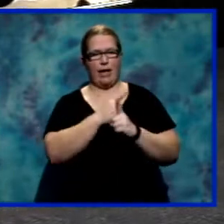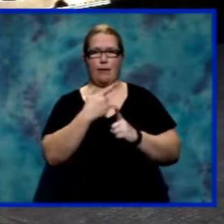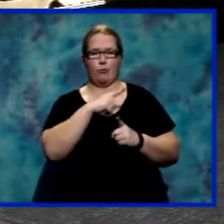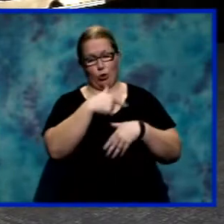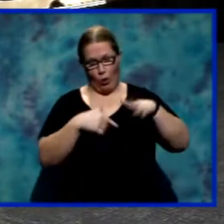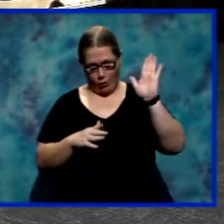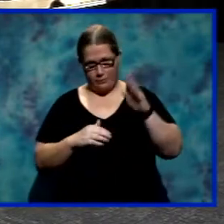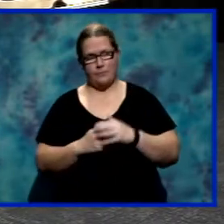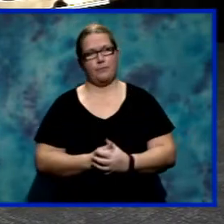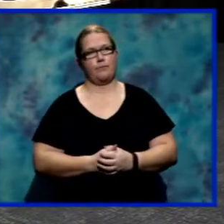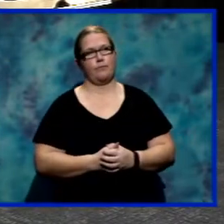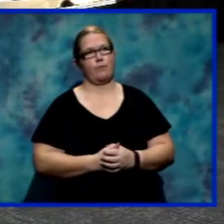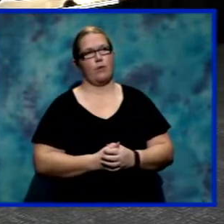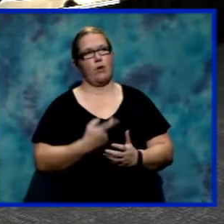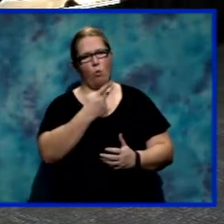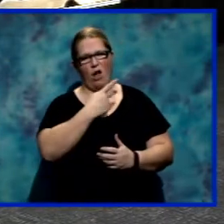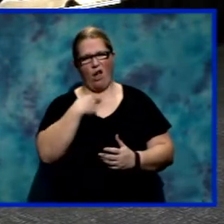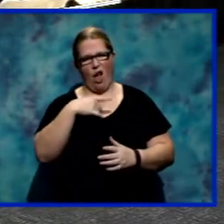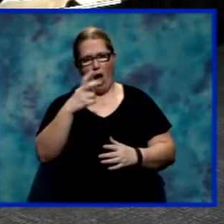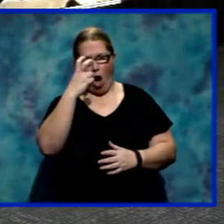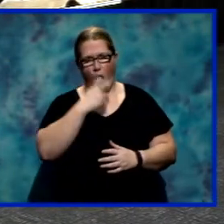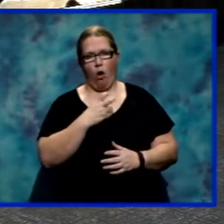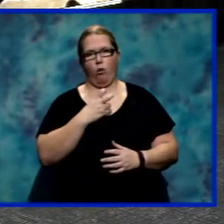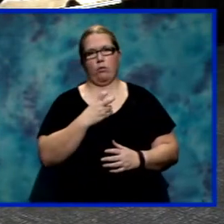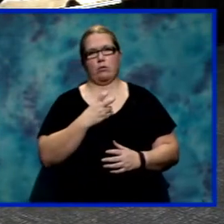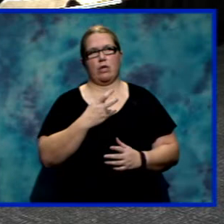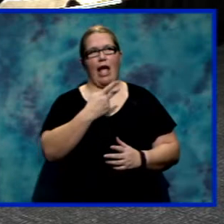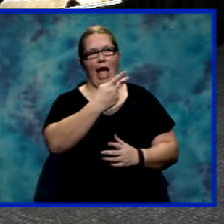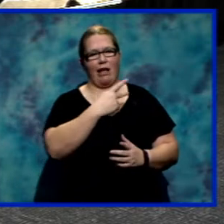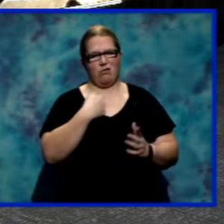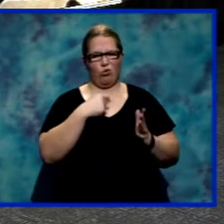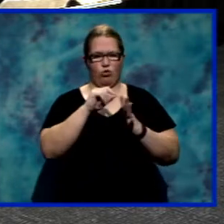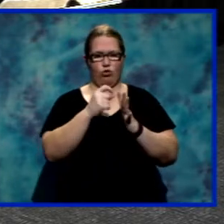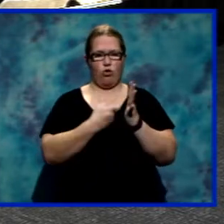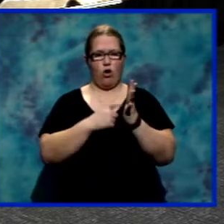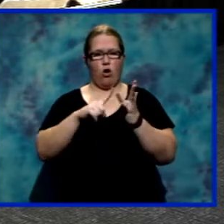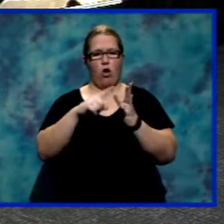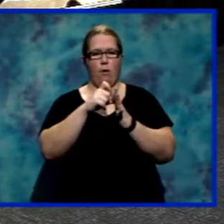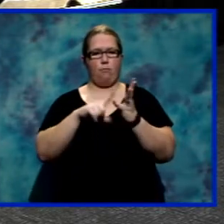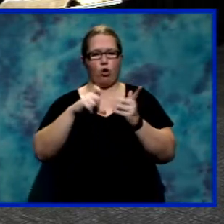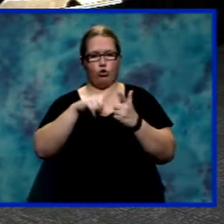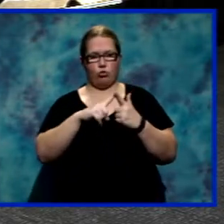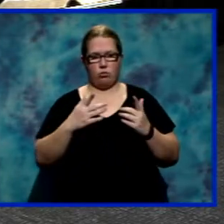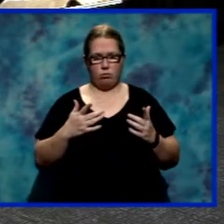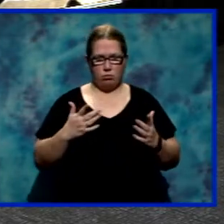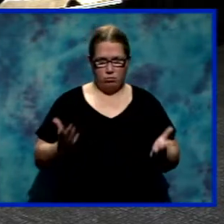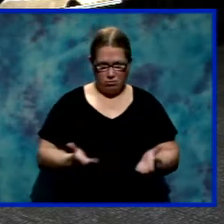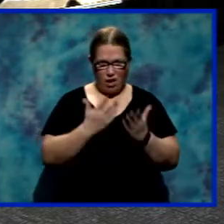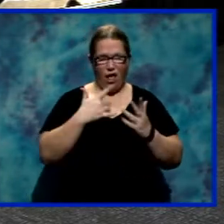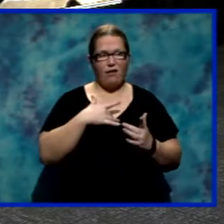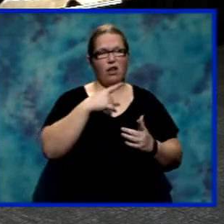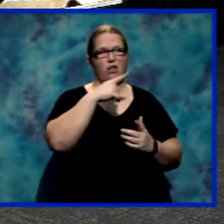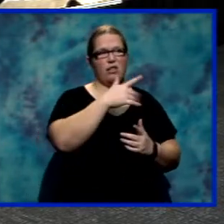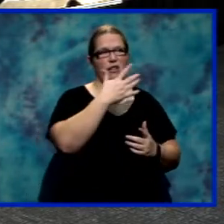gone. We're getting old, probably pretty hard for us to produce human life. I'm 53 and she's